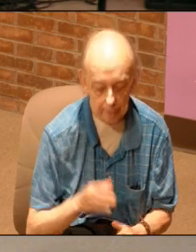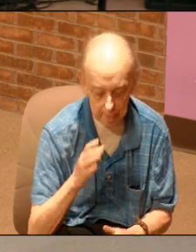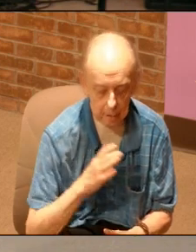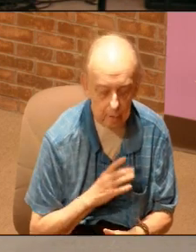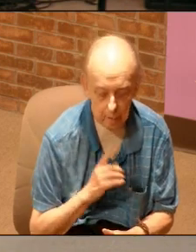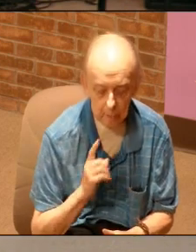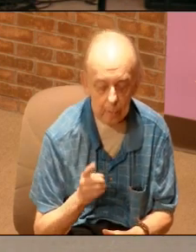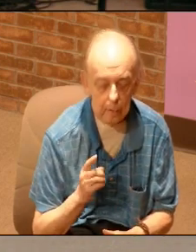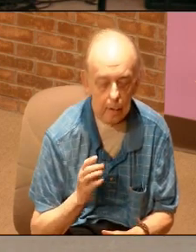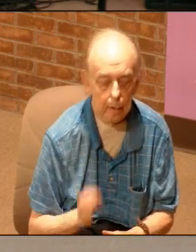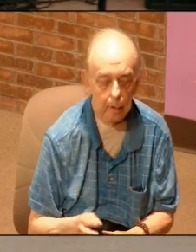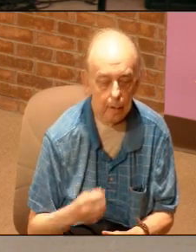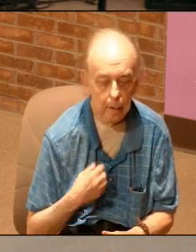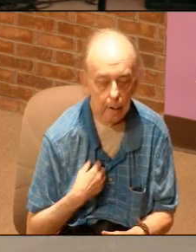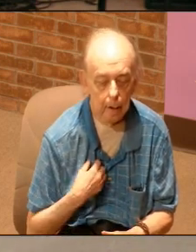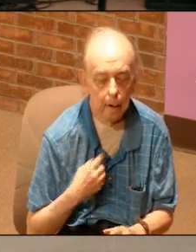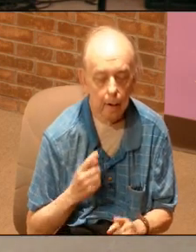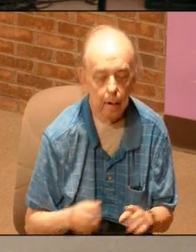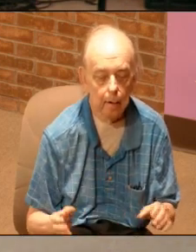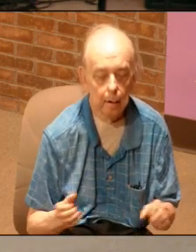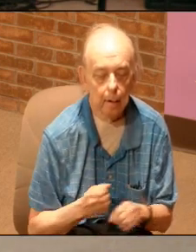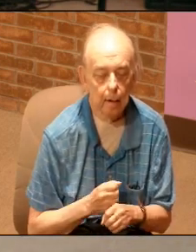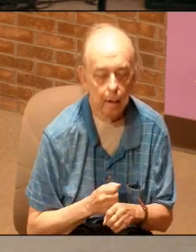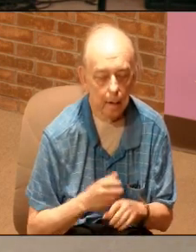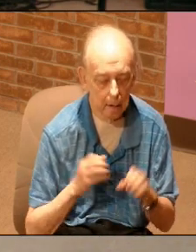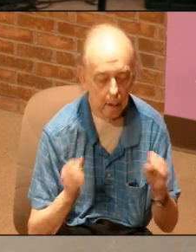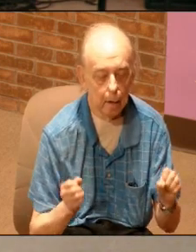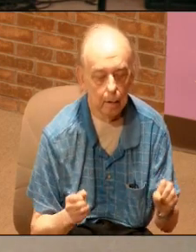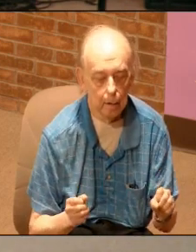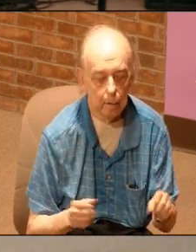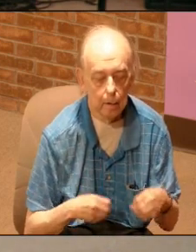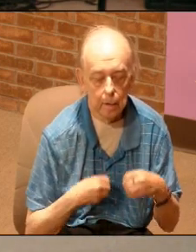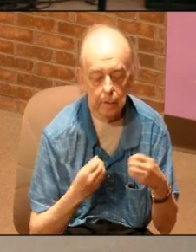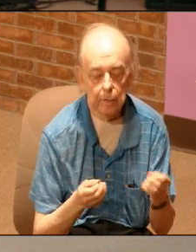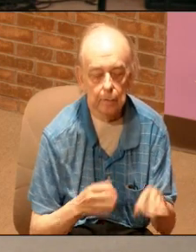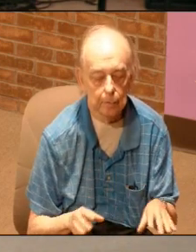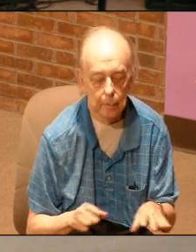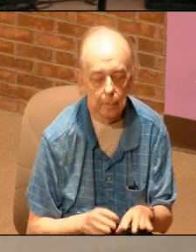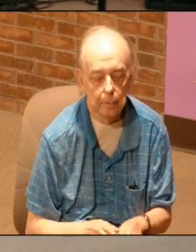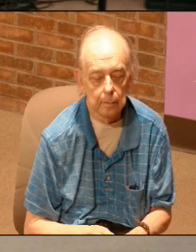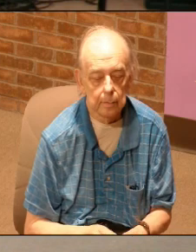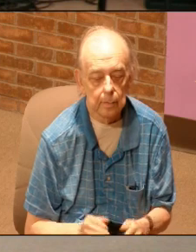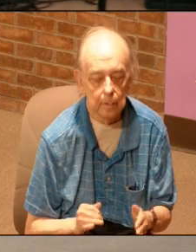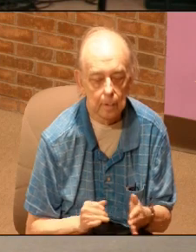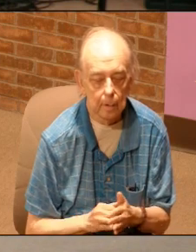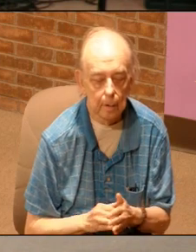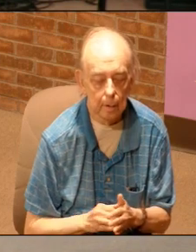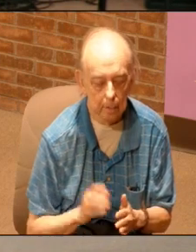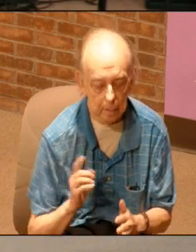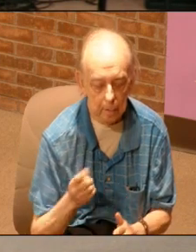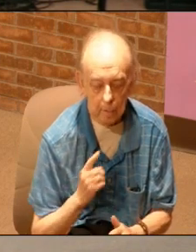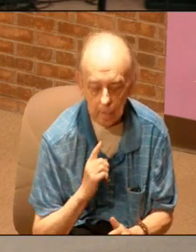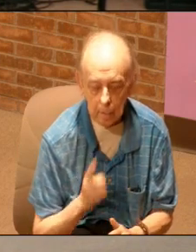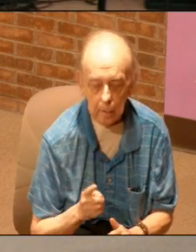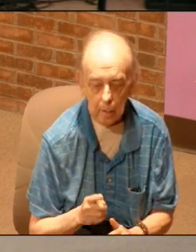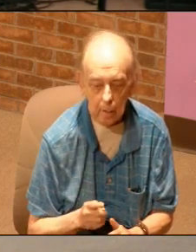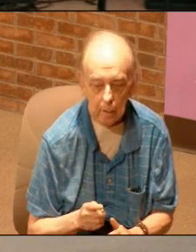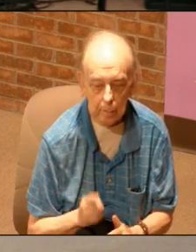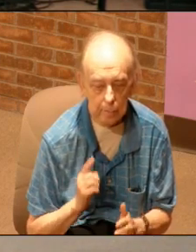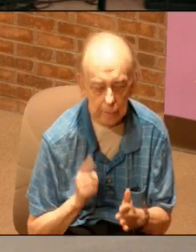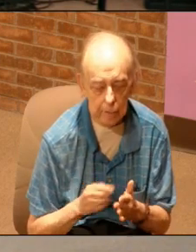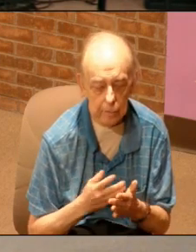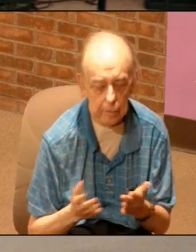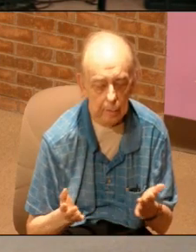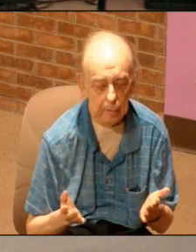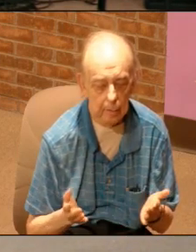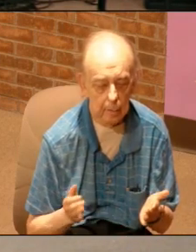one that decided that I cannot win the presidency, so what I need to do, and this isn't a political thing, this is trying to show you